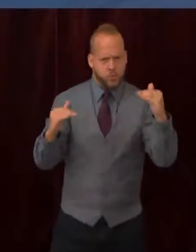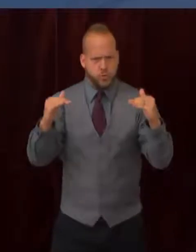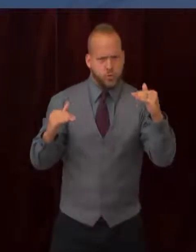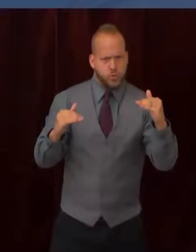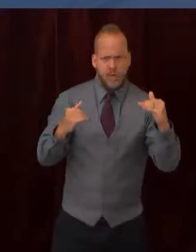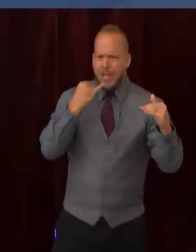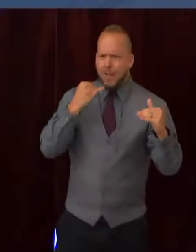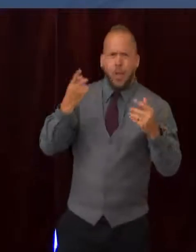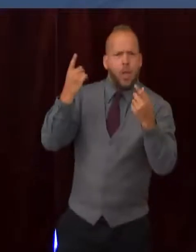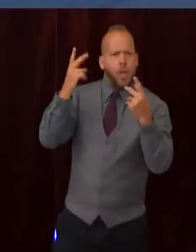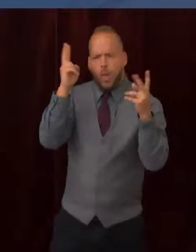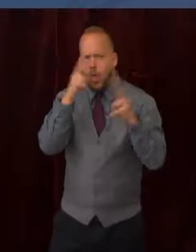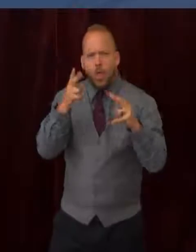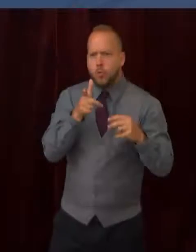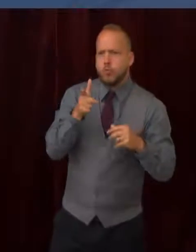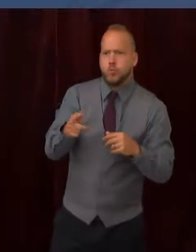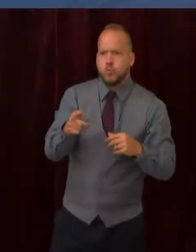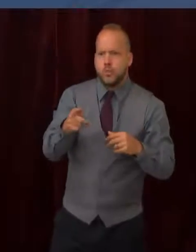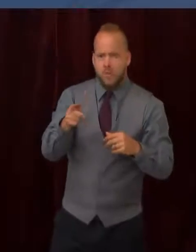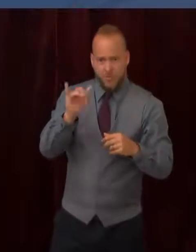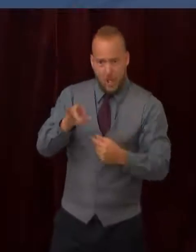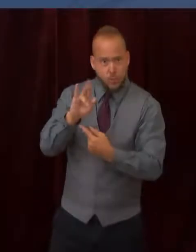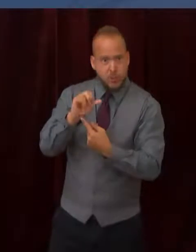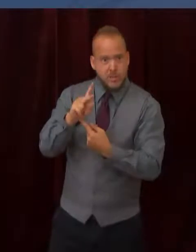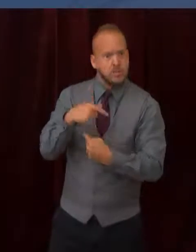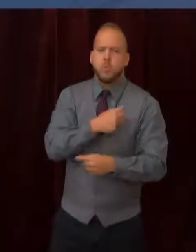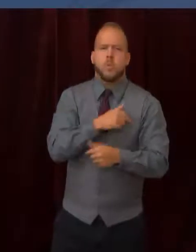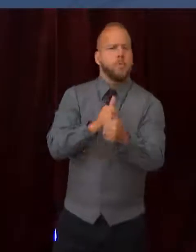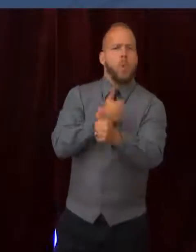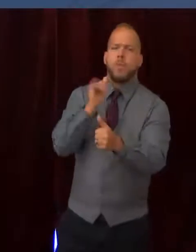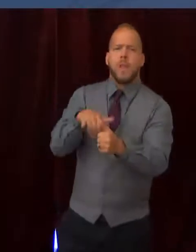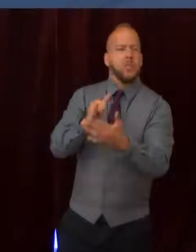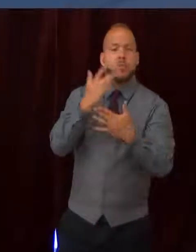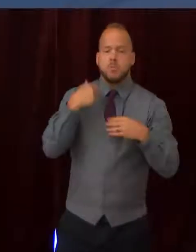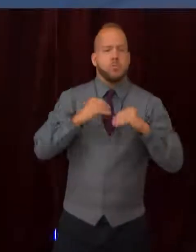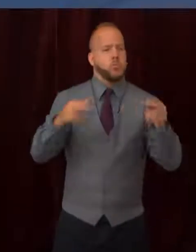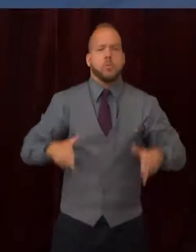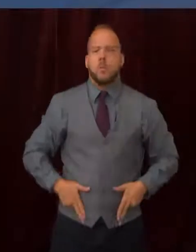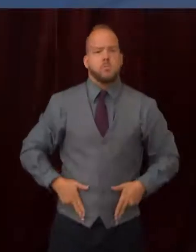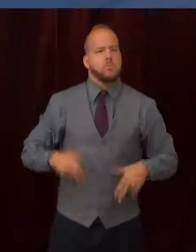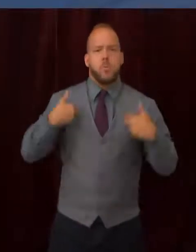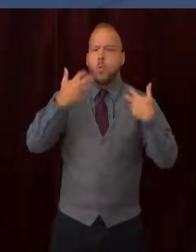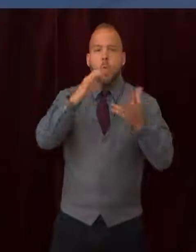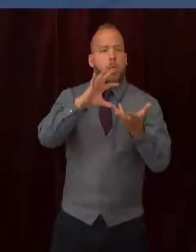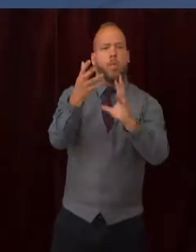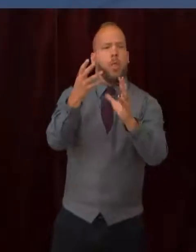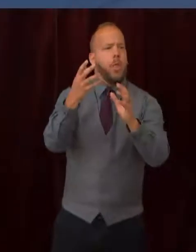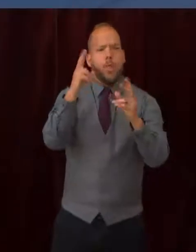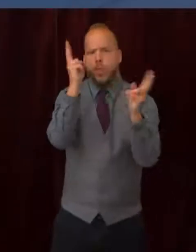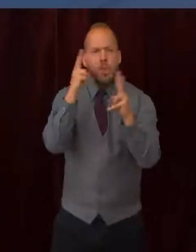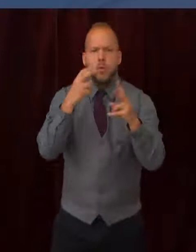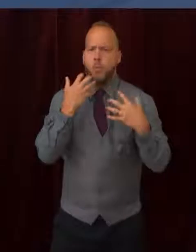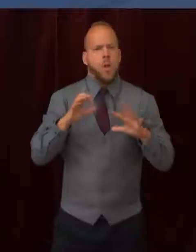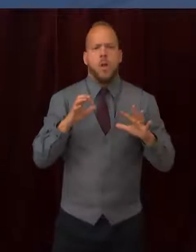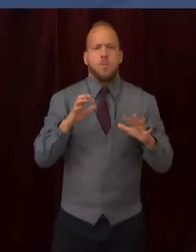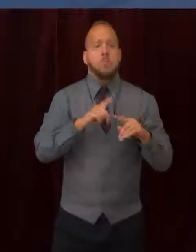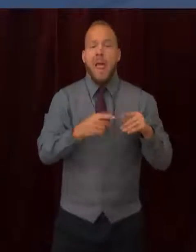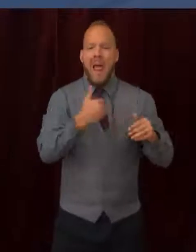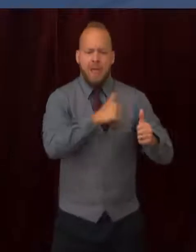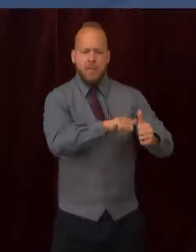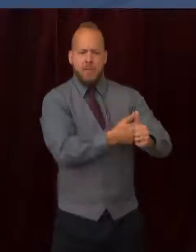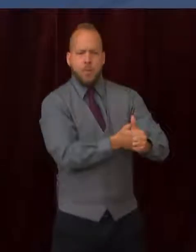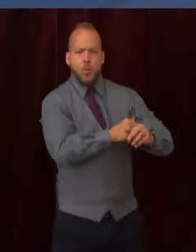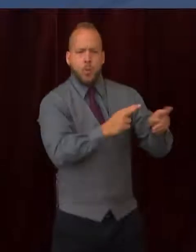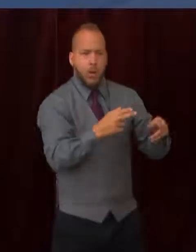of having people armed right now, especially when we have our police partners fully armed. And all you have to do is take a look at what has happened in other states such